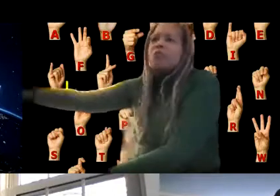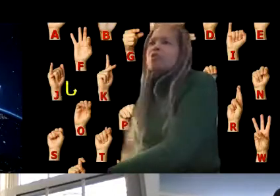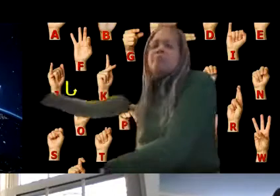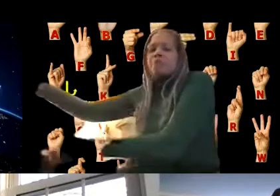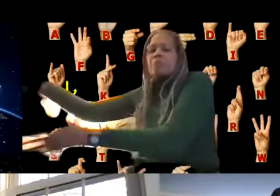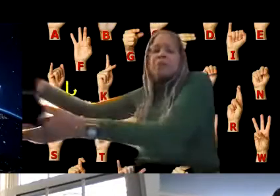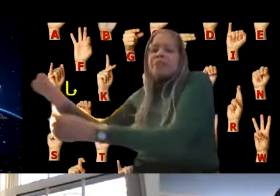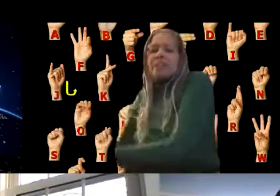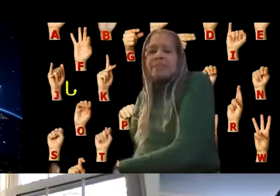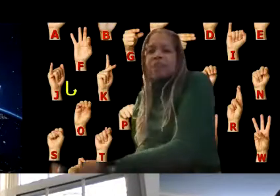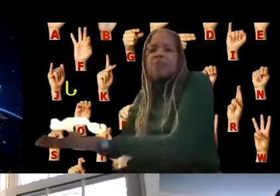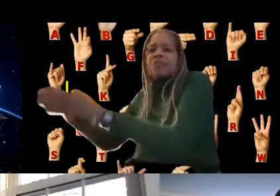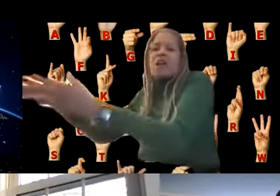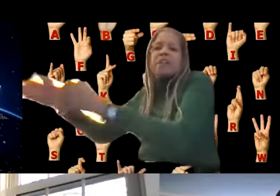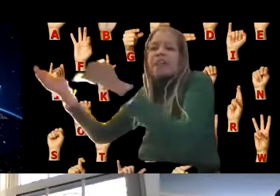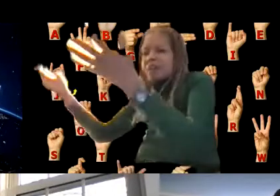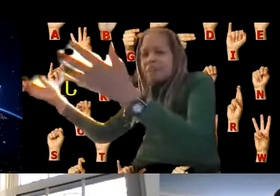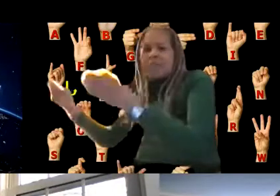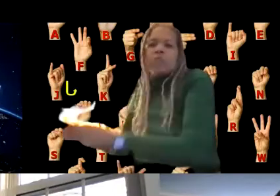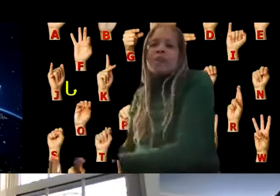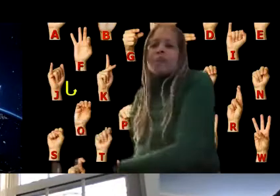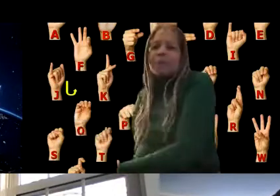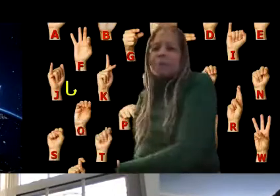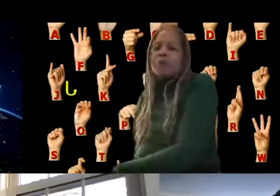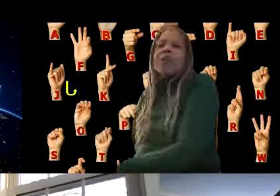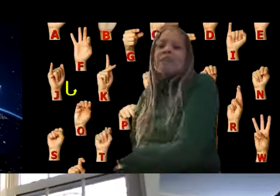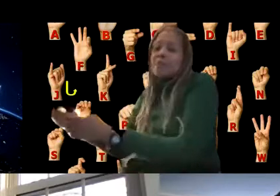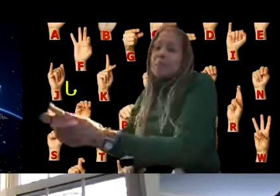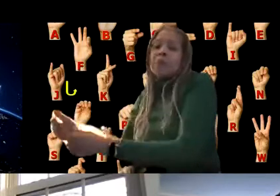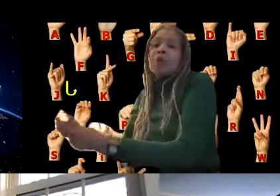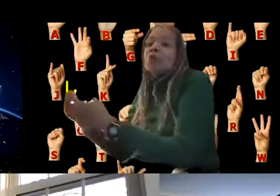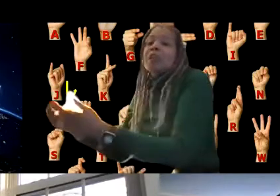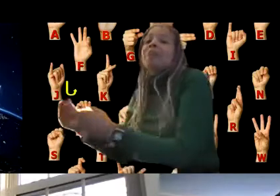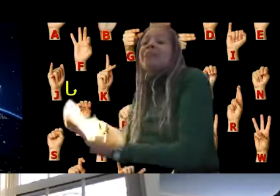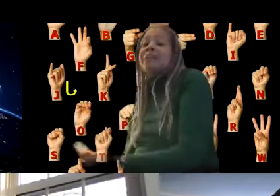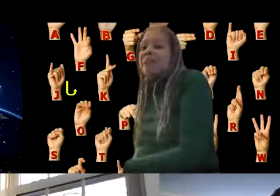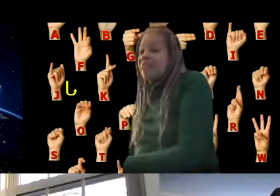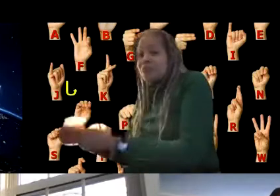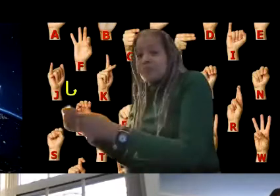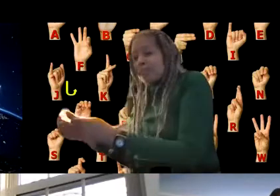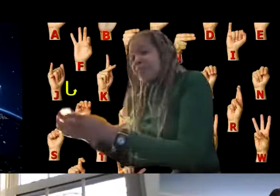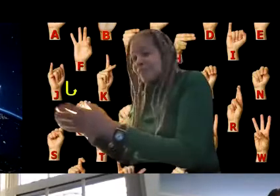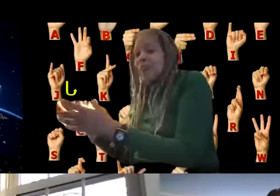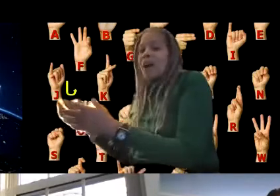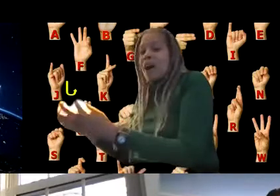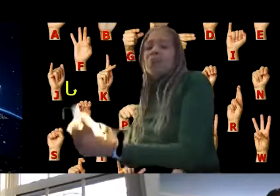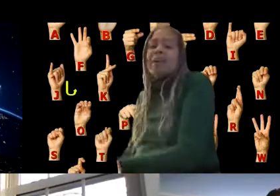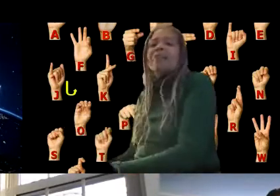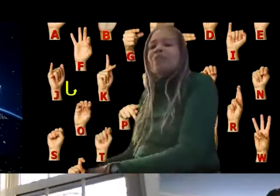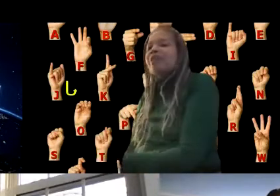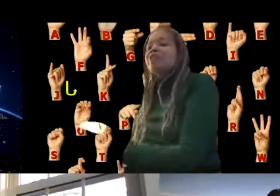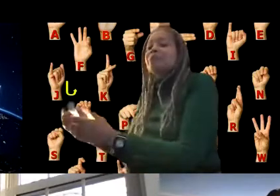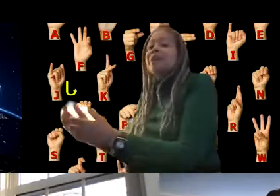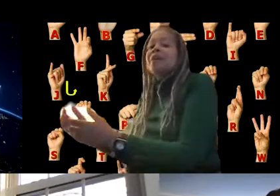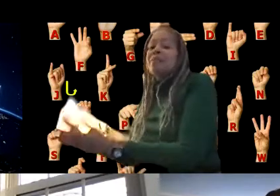into the room and supposedly has sex with his daughter, and thus you have Black people. There's some people who really believe that, and it's written in some odd way